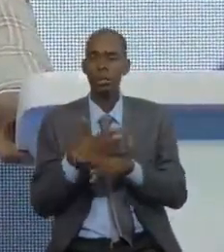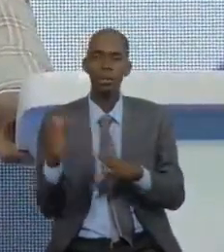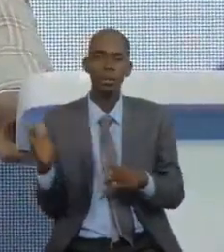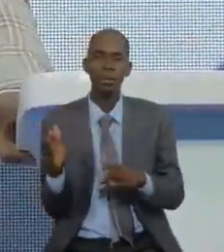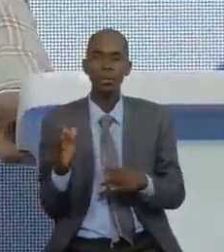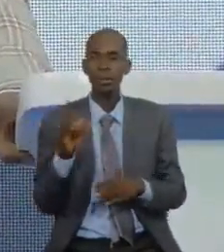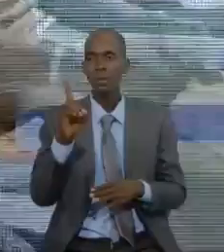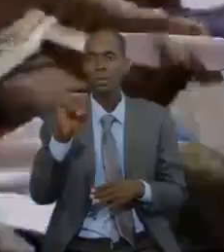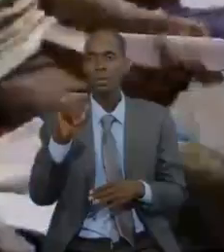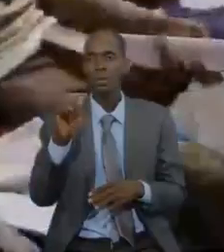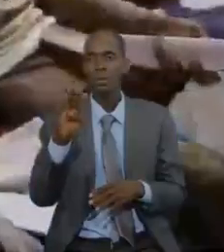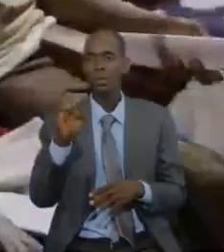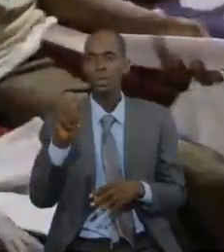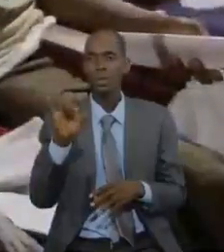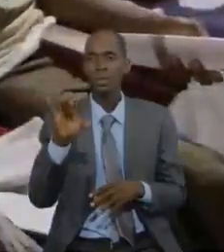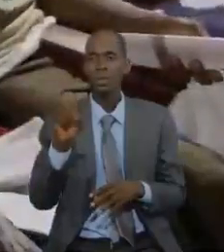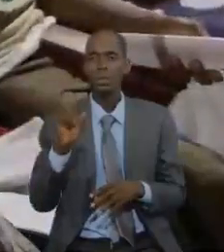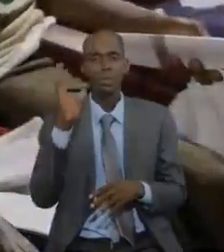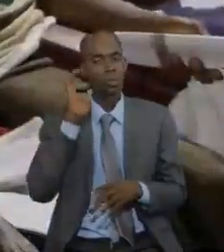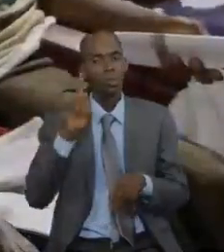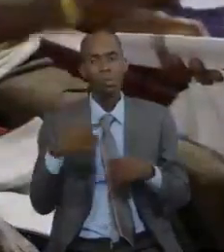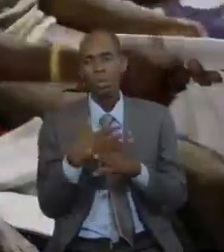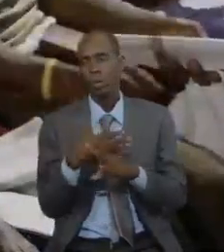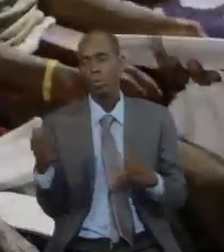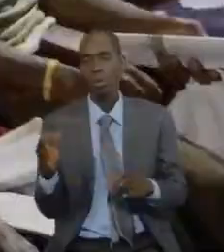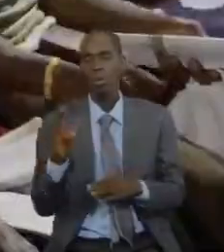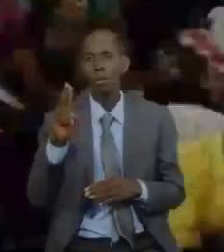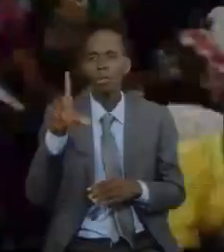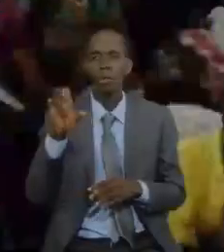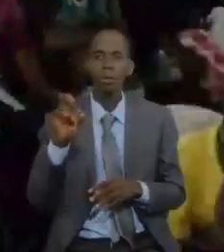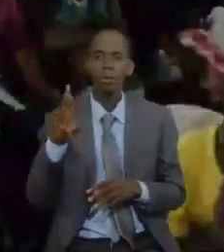Diabetes will vanish away. Ulcer will vanish away.